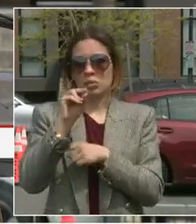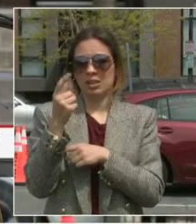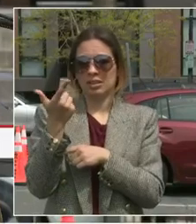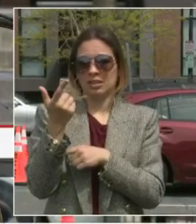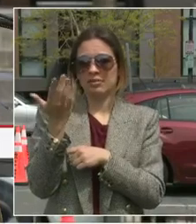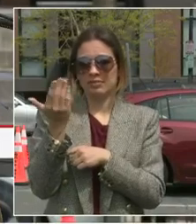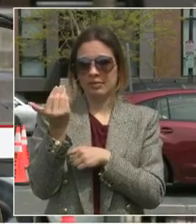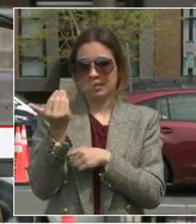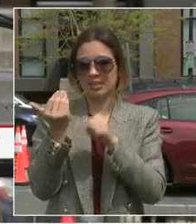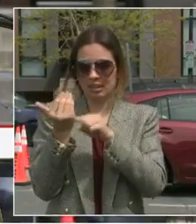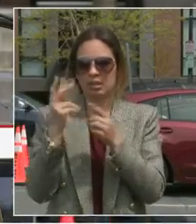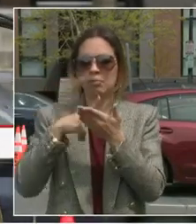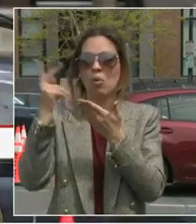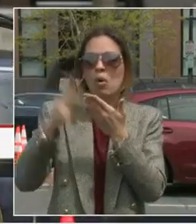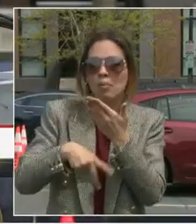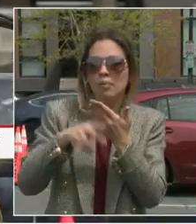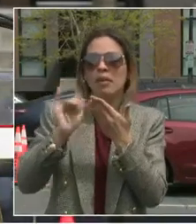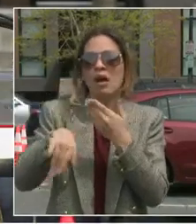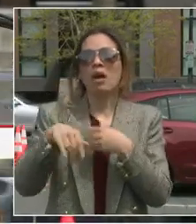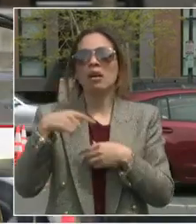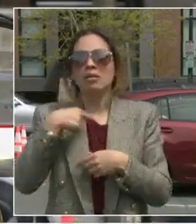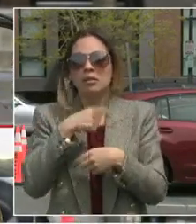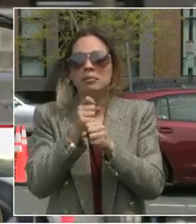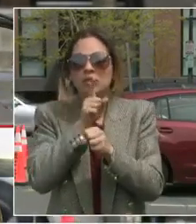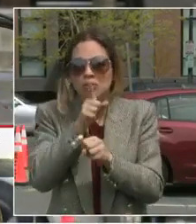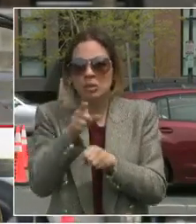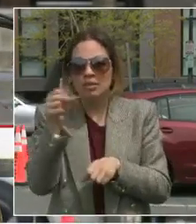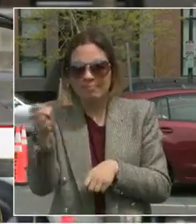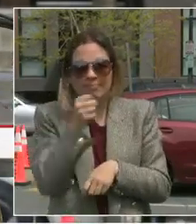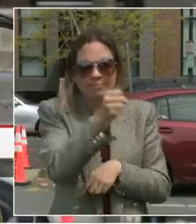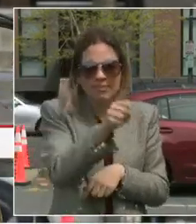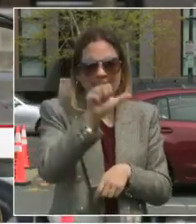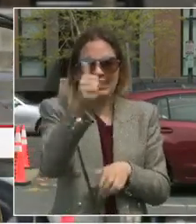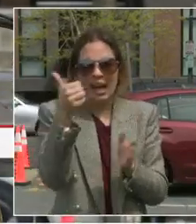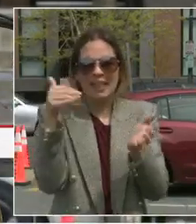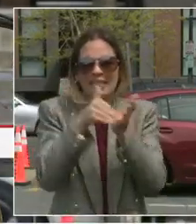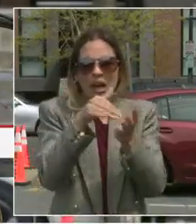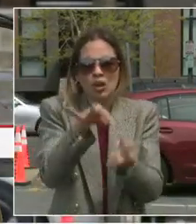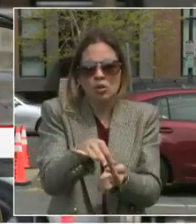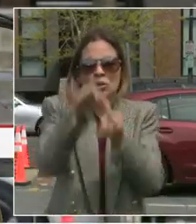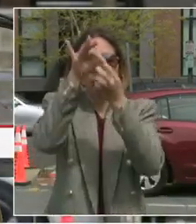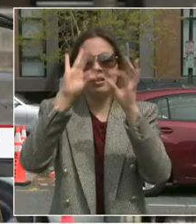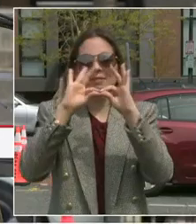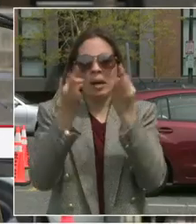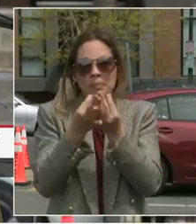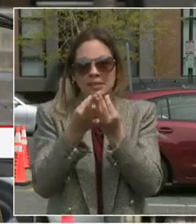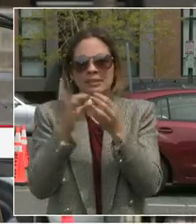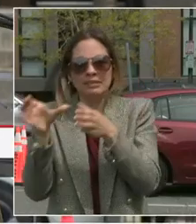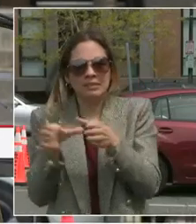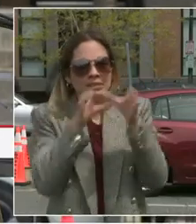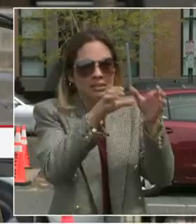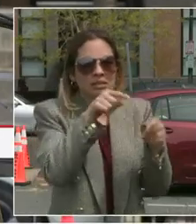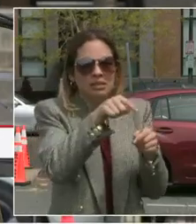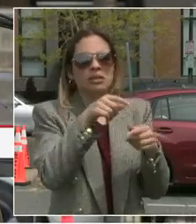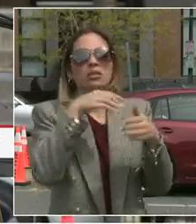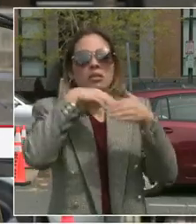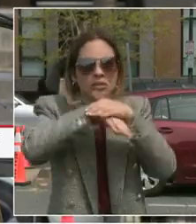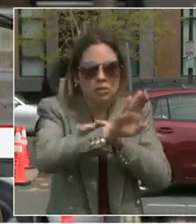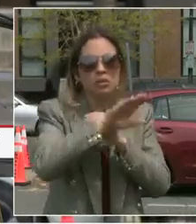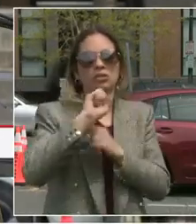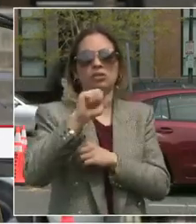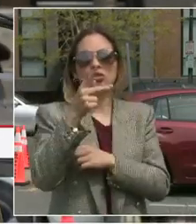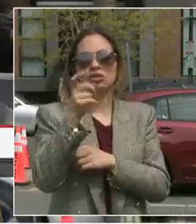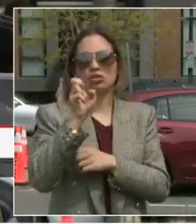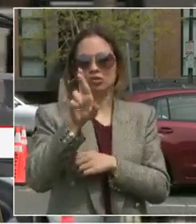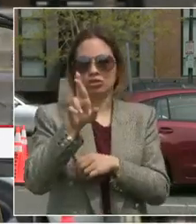has diverted almost 10,000 unique families from having to enter shelter by helping problem